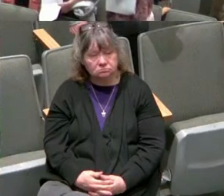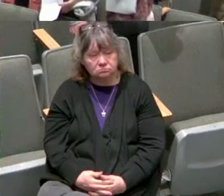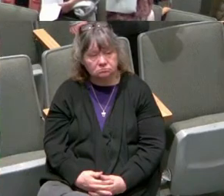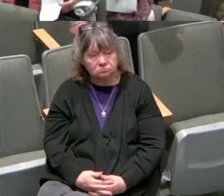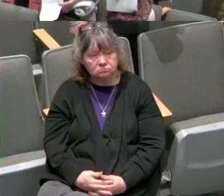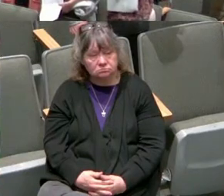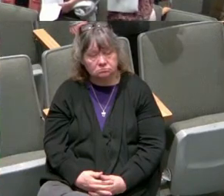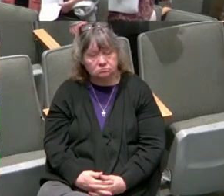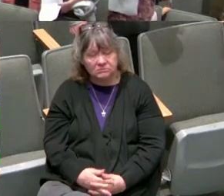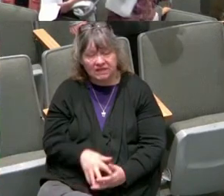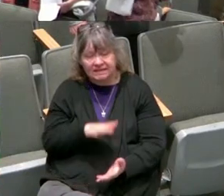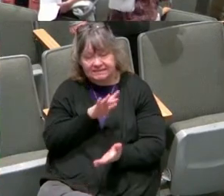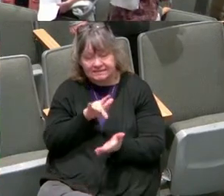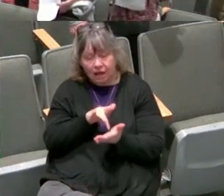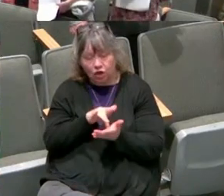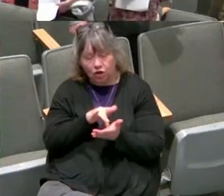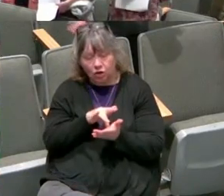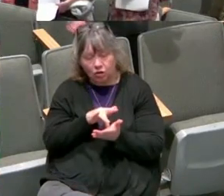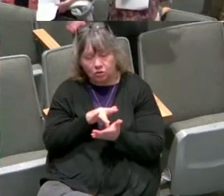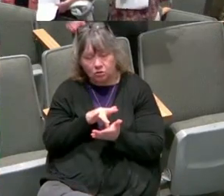Center Middle 65.